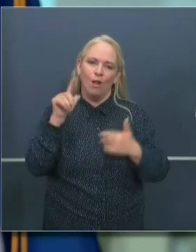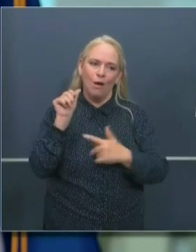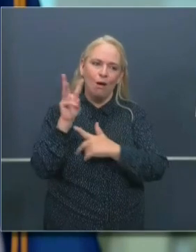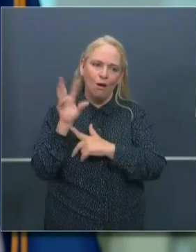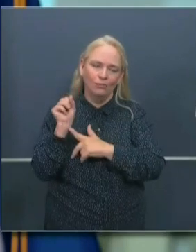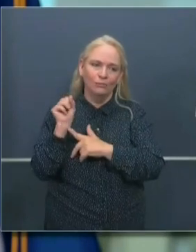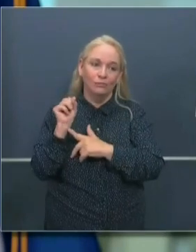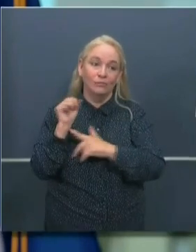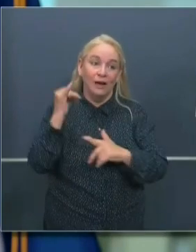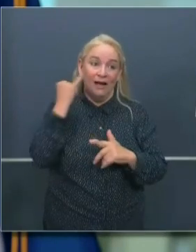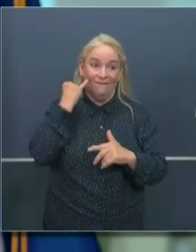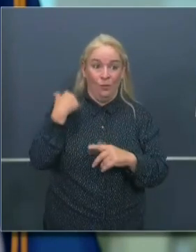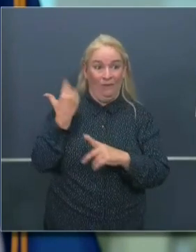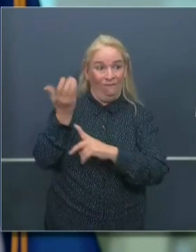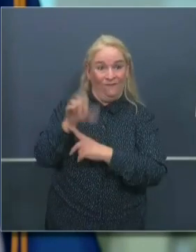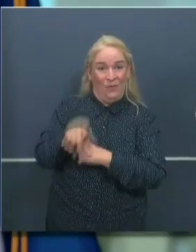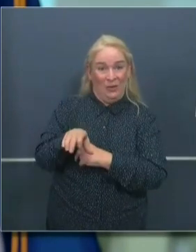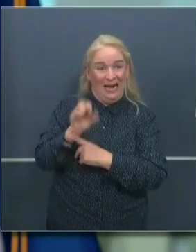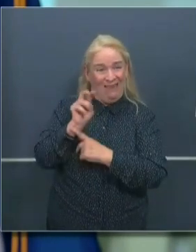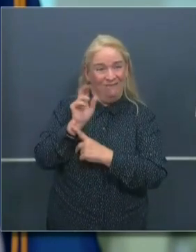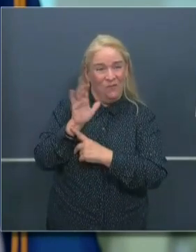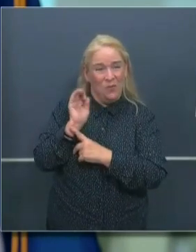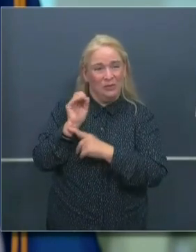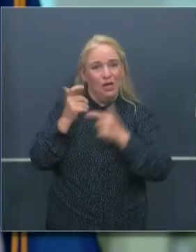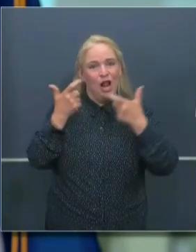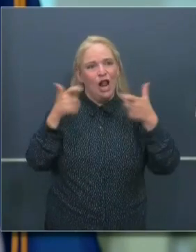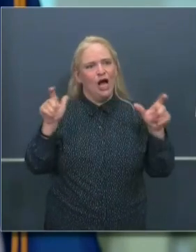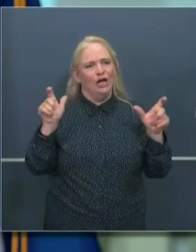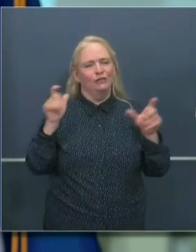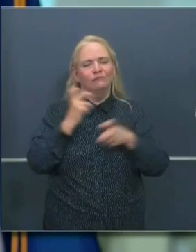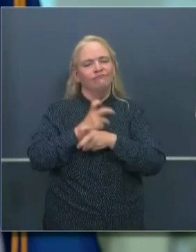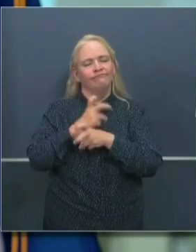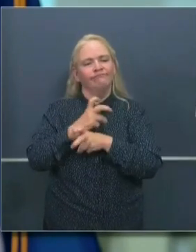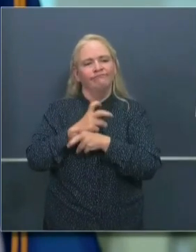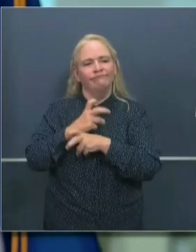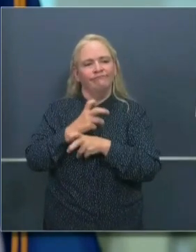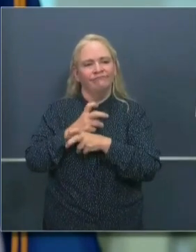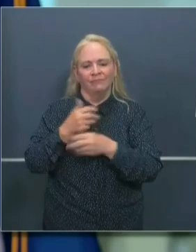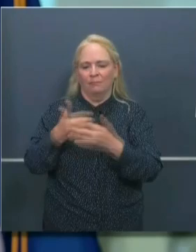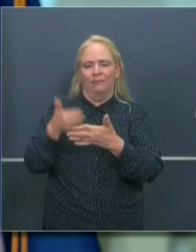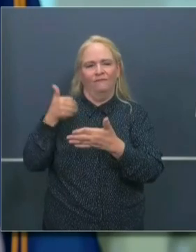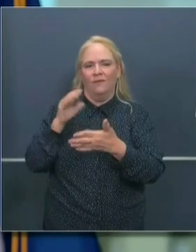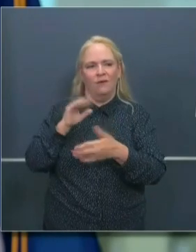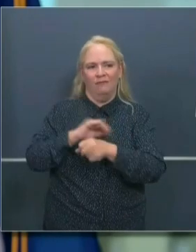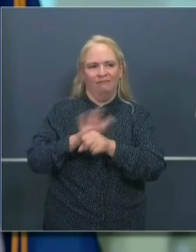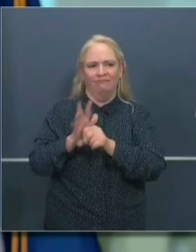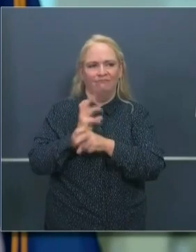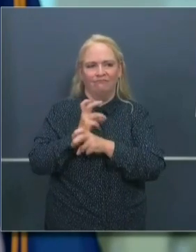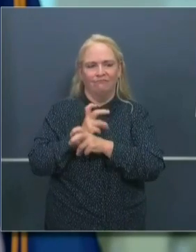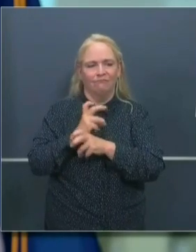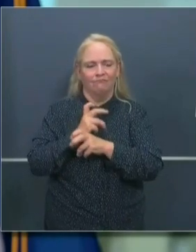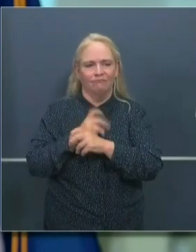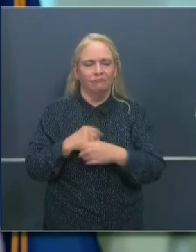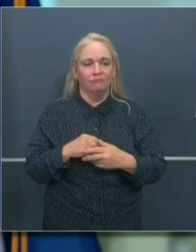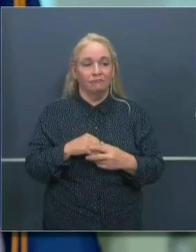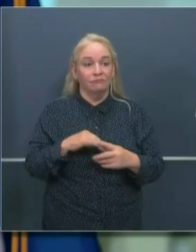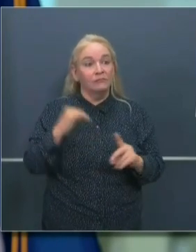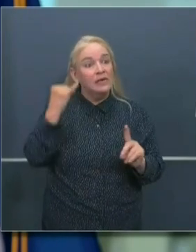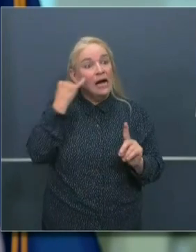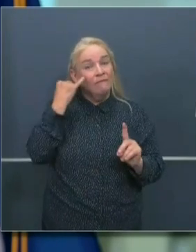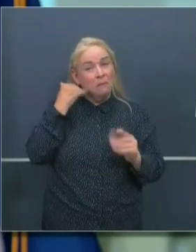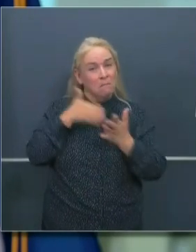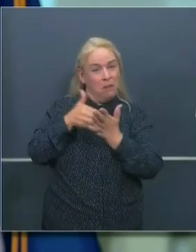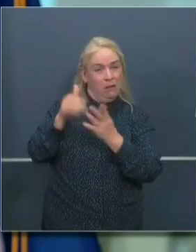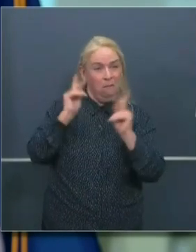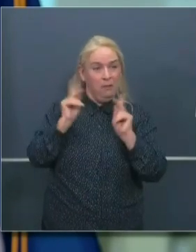enforce at scale, we never could, that transcend and predate COVID-19. If 40 million people want to turn their back on civil society